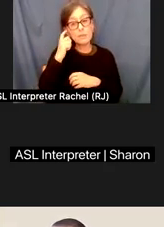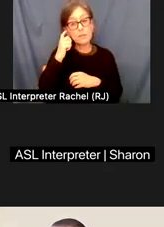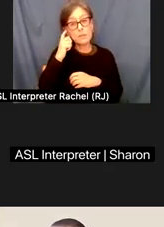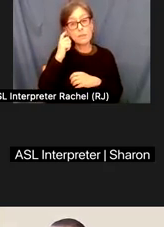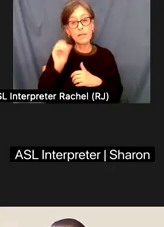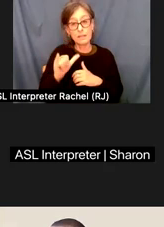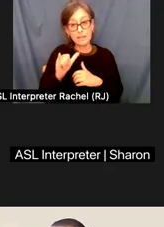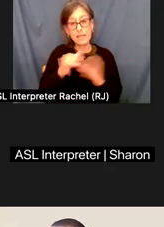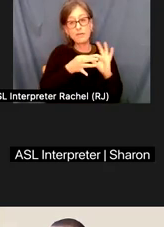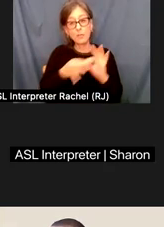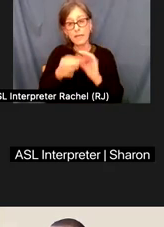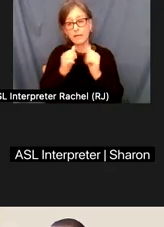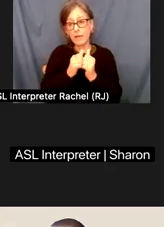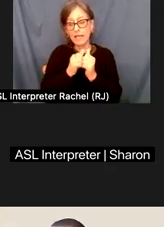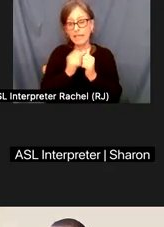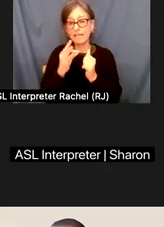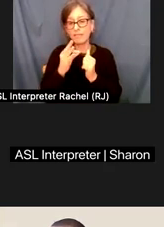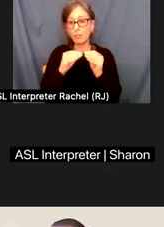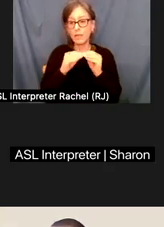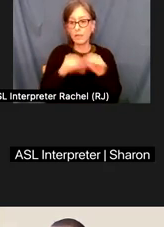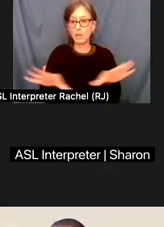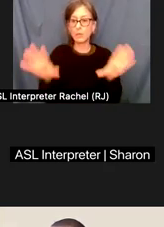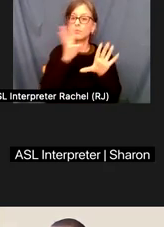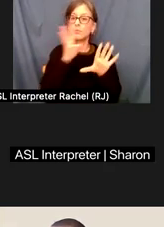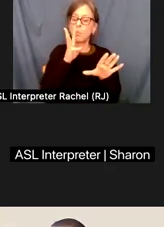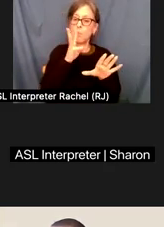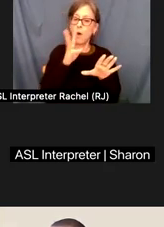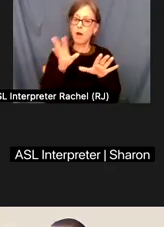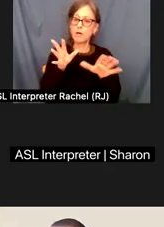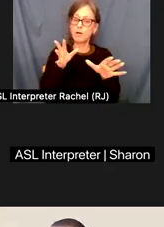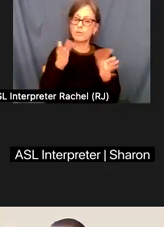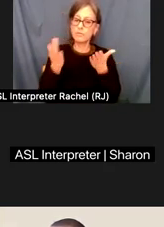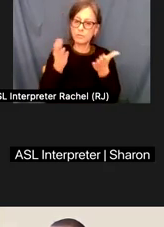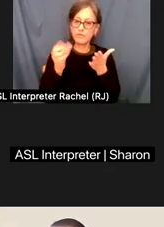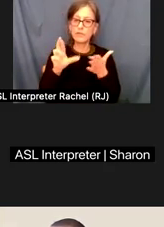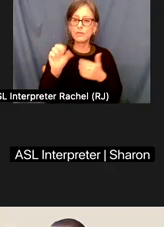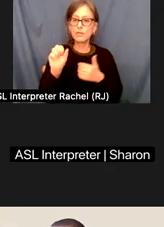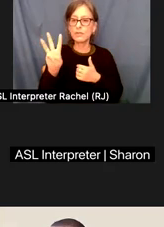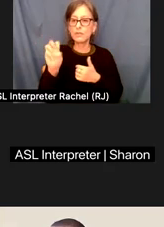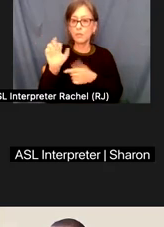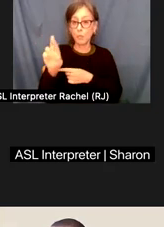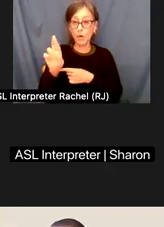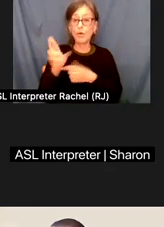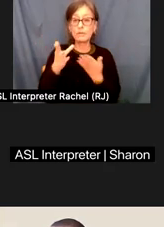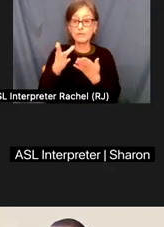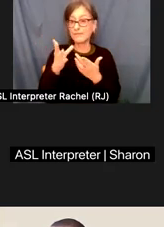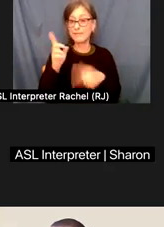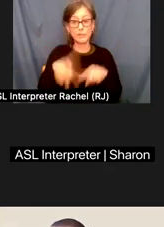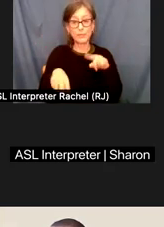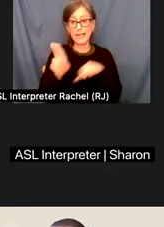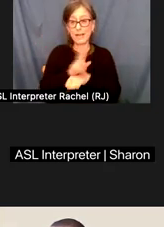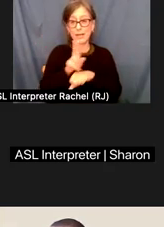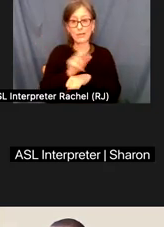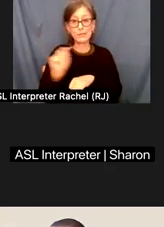is directly related if we lose water service or sewer service in particular, and you're unable to use